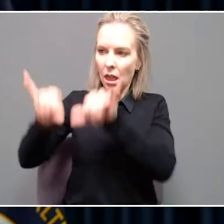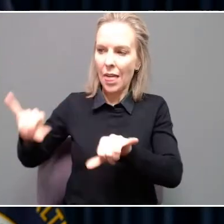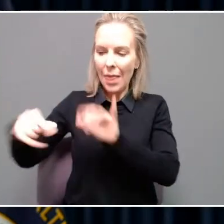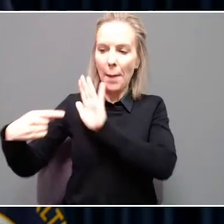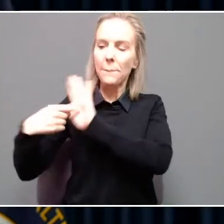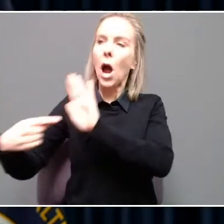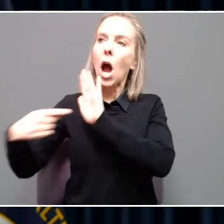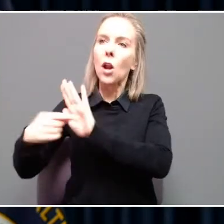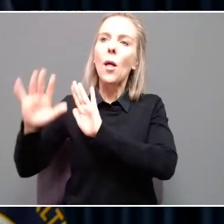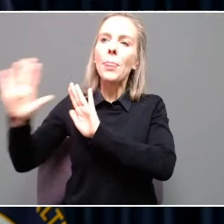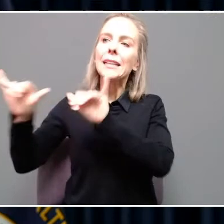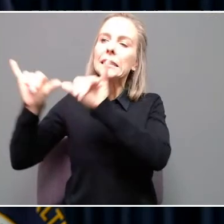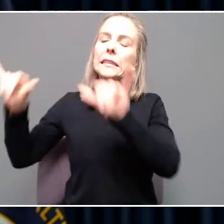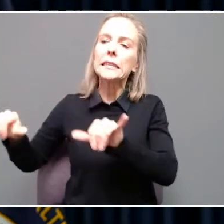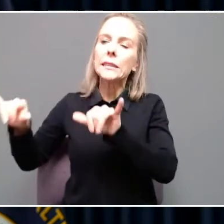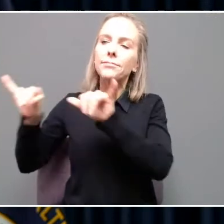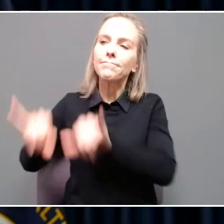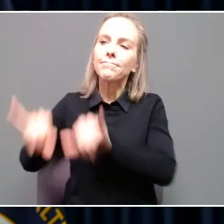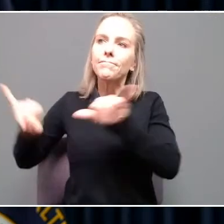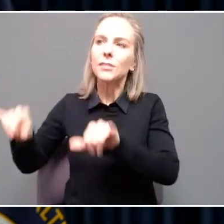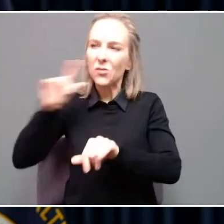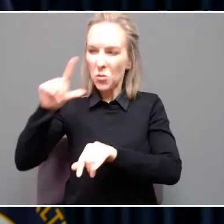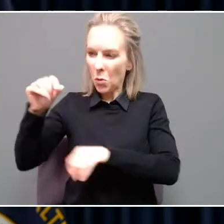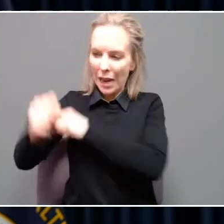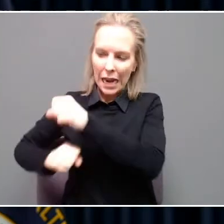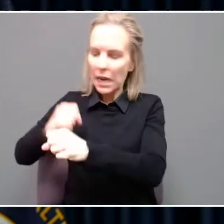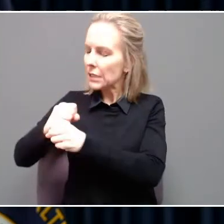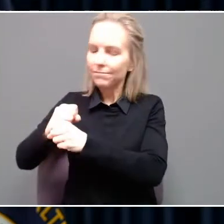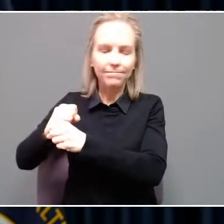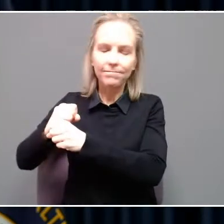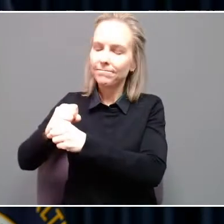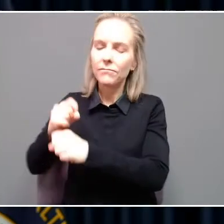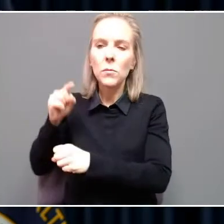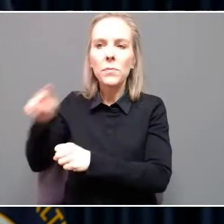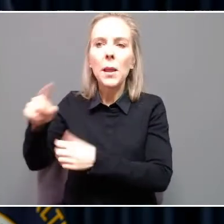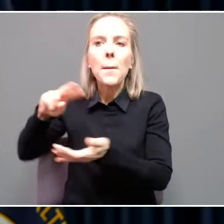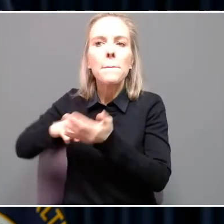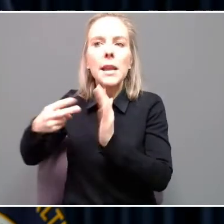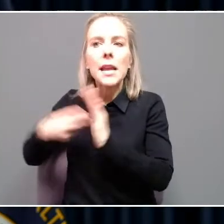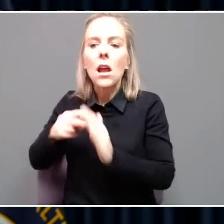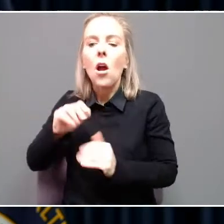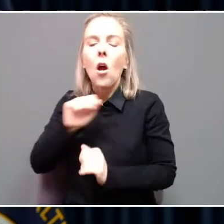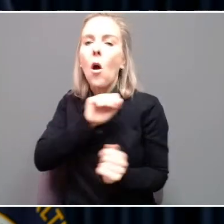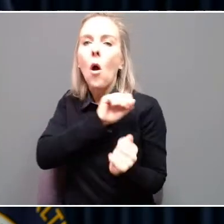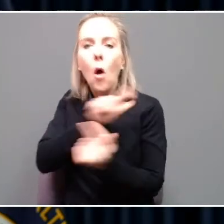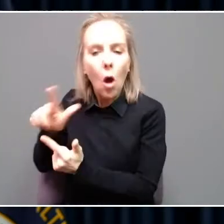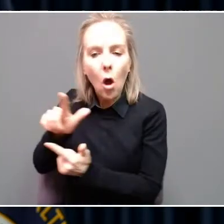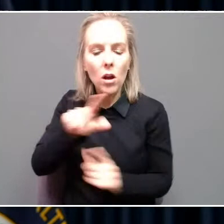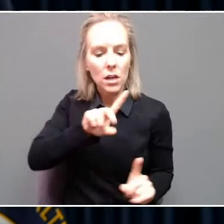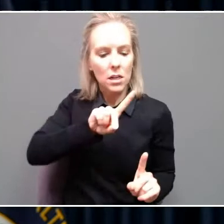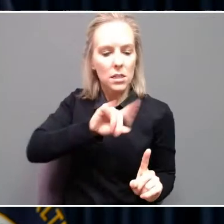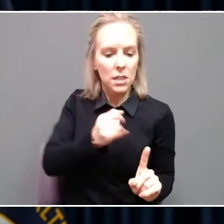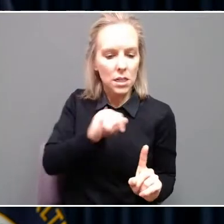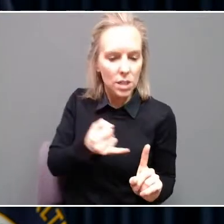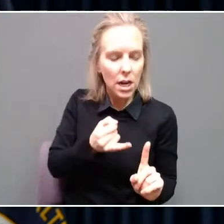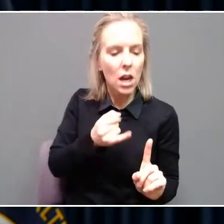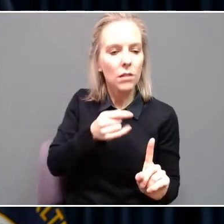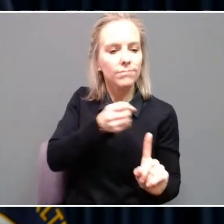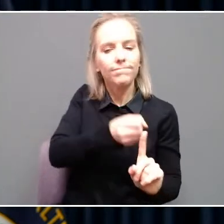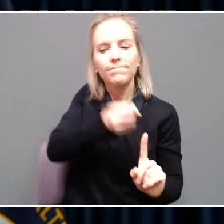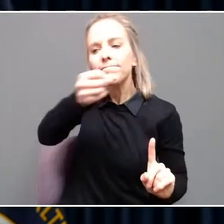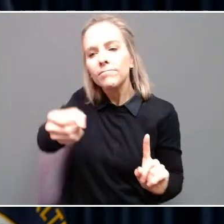first 20 years had taken any and all juveniles to the closest regional center, regardless of the offense that